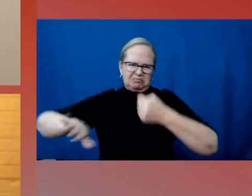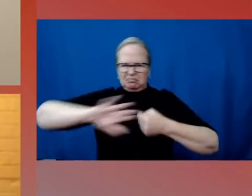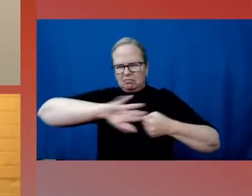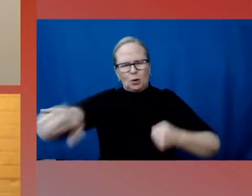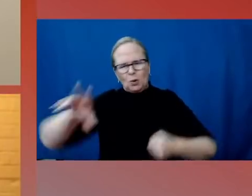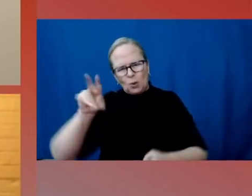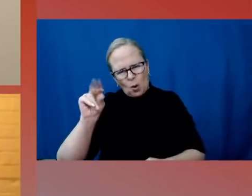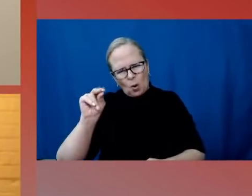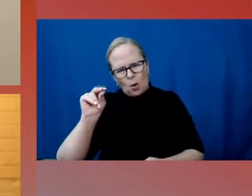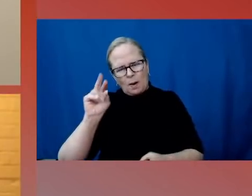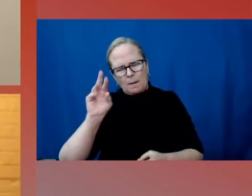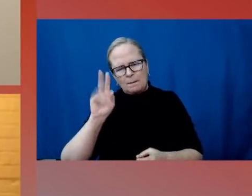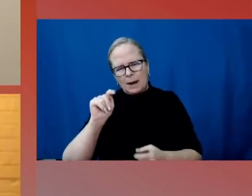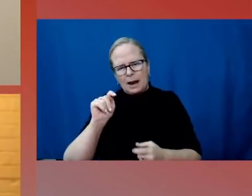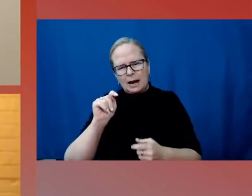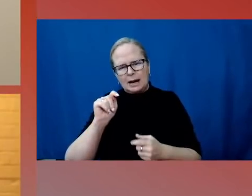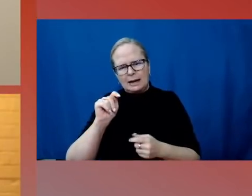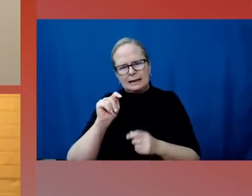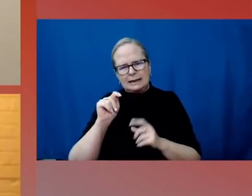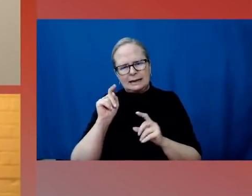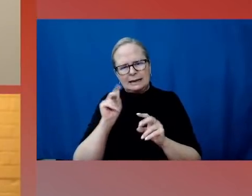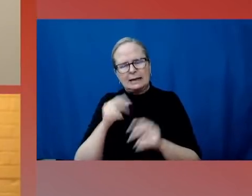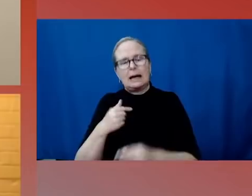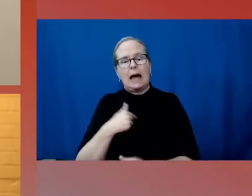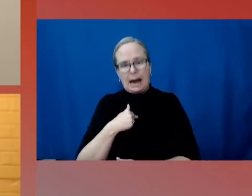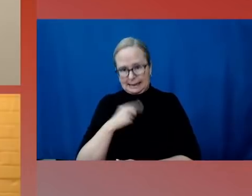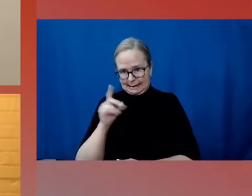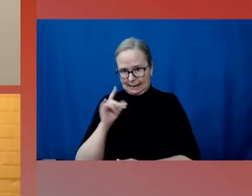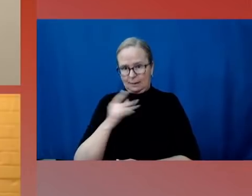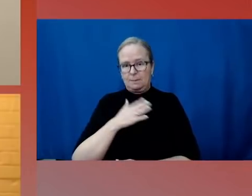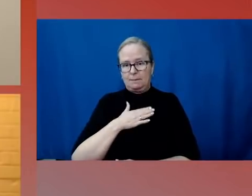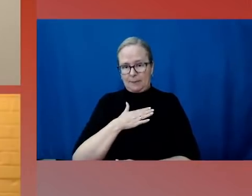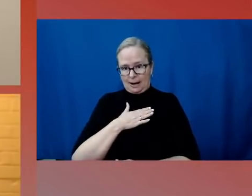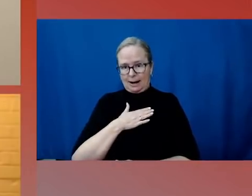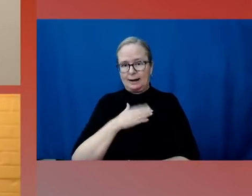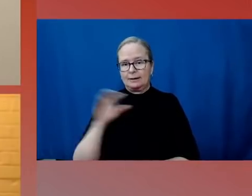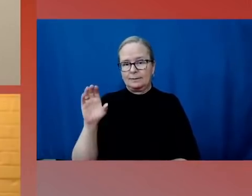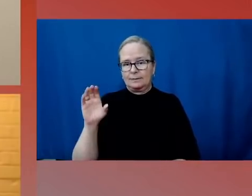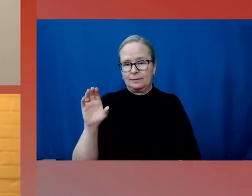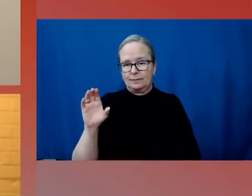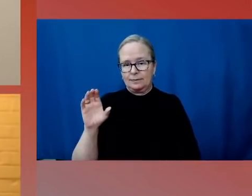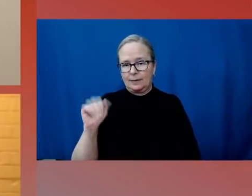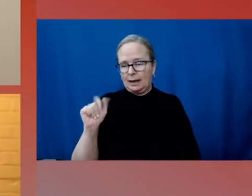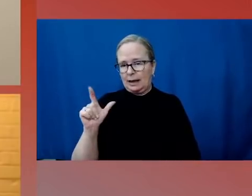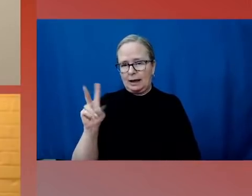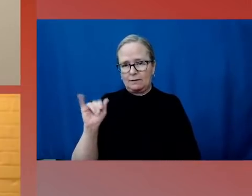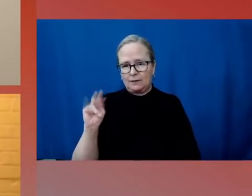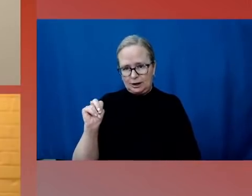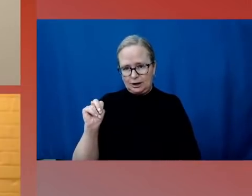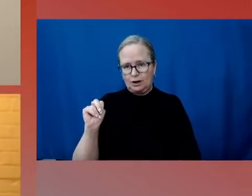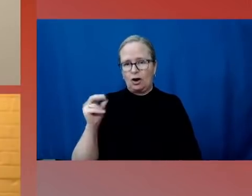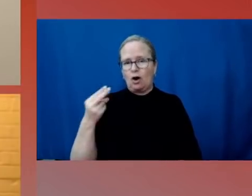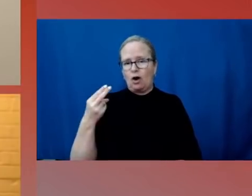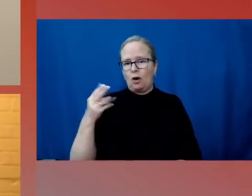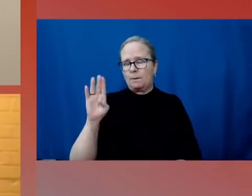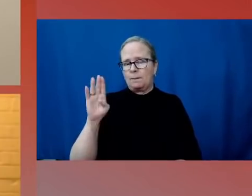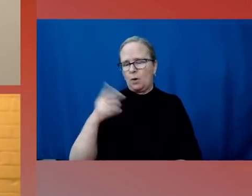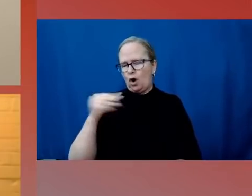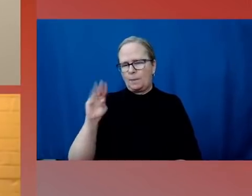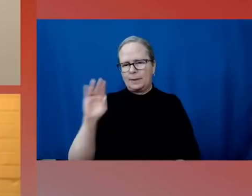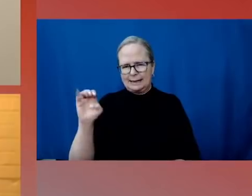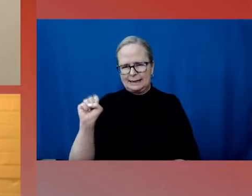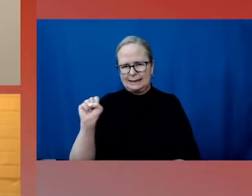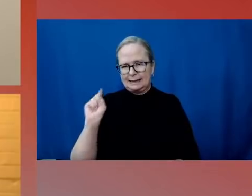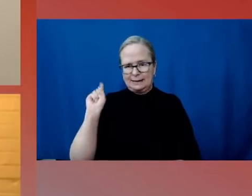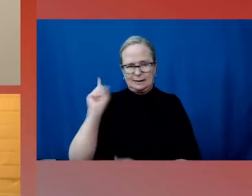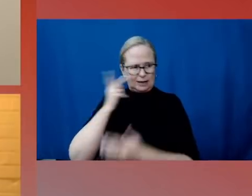guess the last thing I'd say is I was very intentionally put my Calvin and Hobbes hugging each other in the background, because I can tell you, I think the world needs a